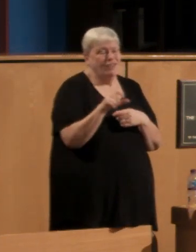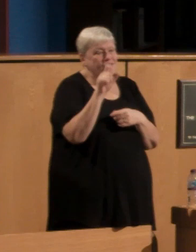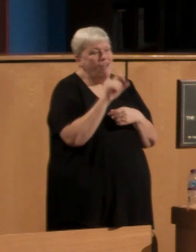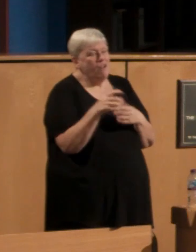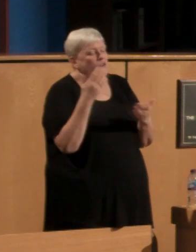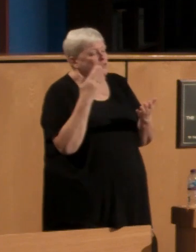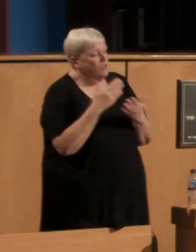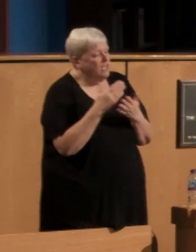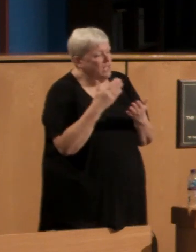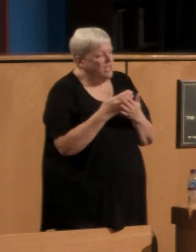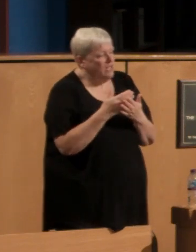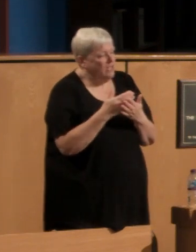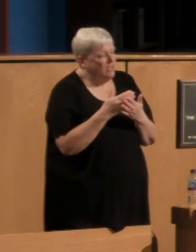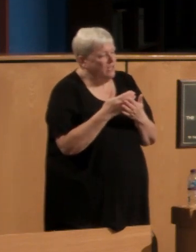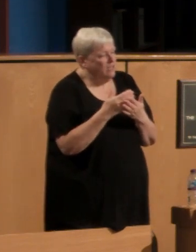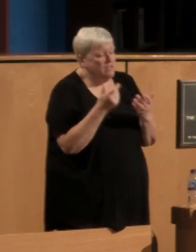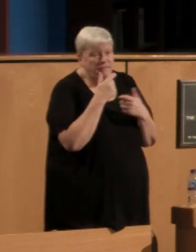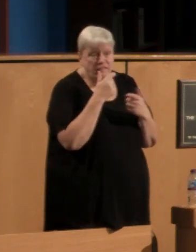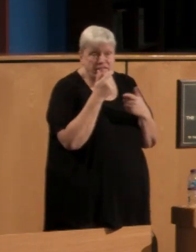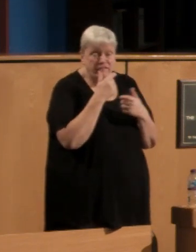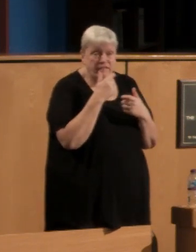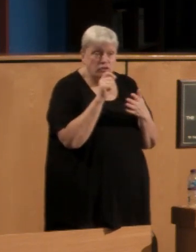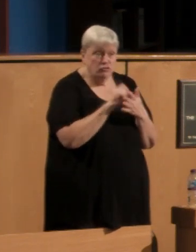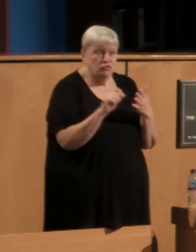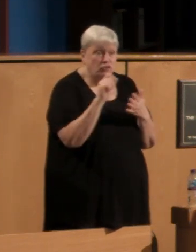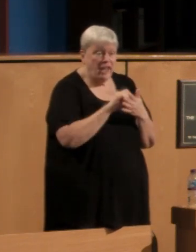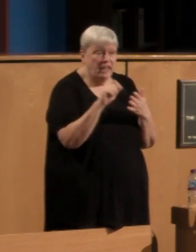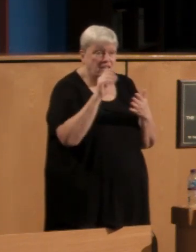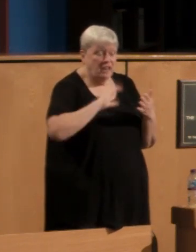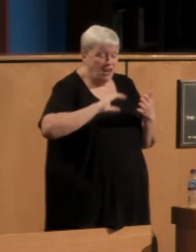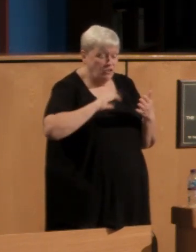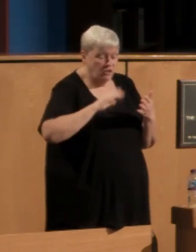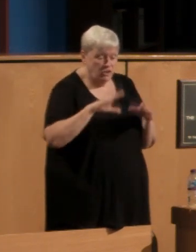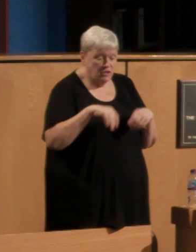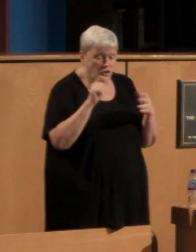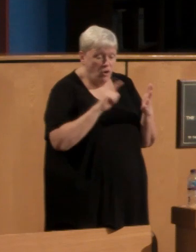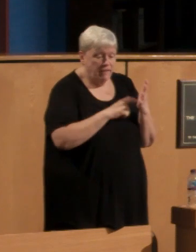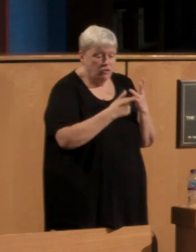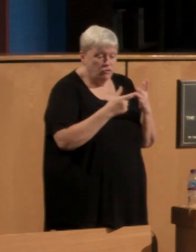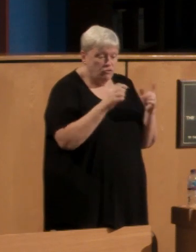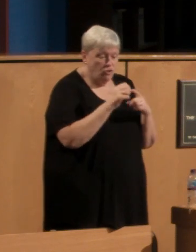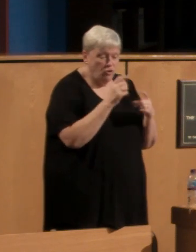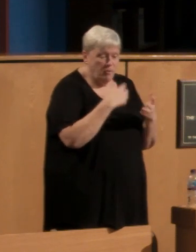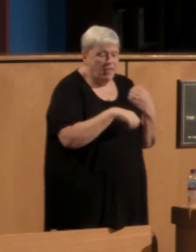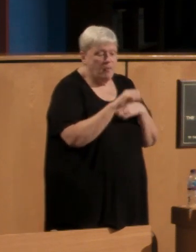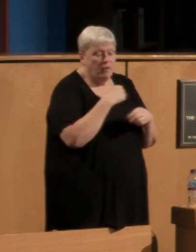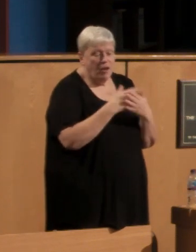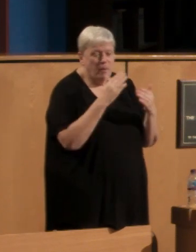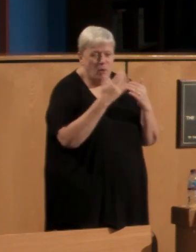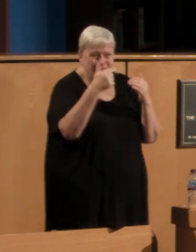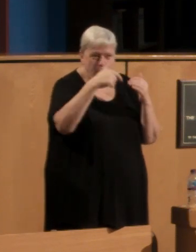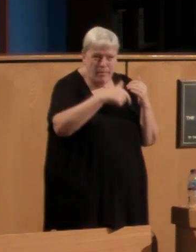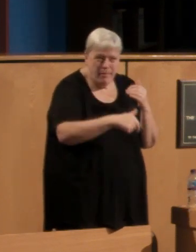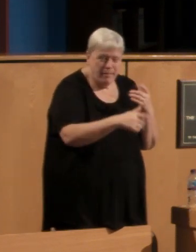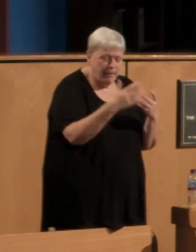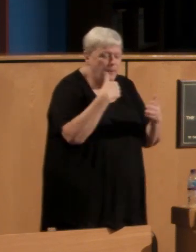know, I think it can be really fun to write a character that starts off as a trope and give them depth, and they're still allowed to be that trope, but they also